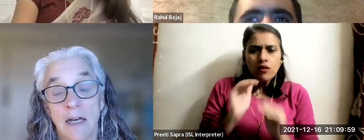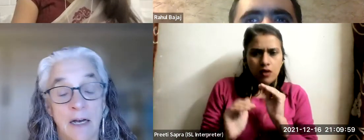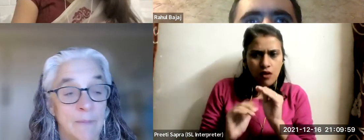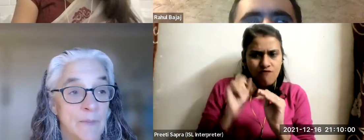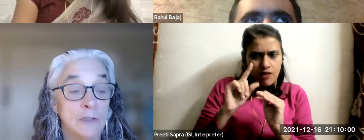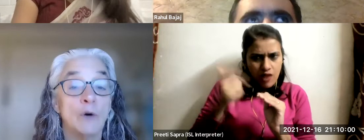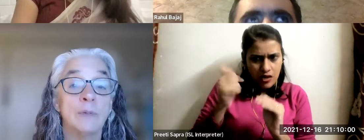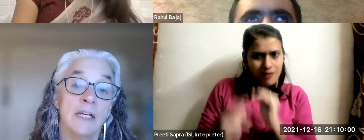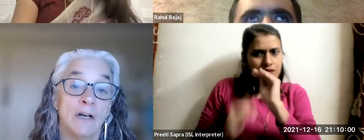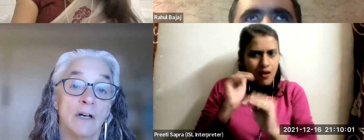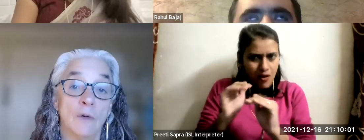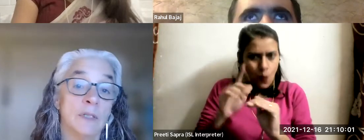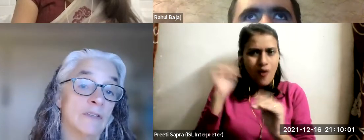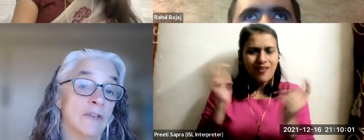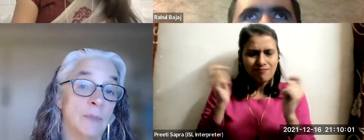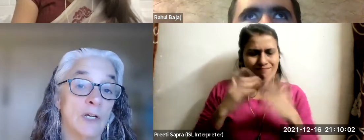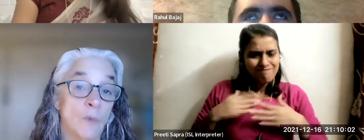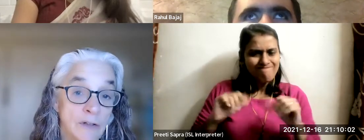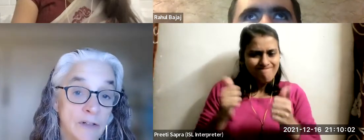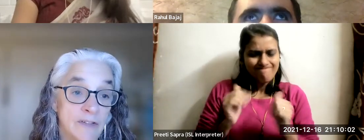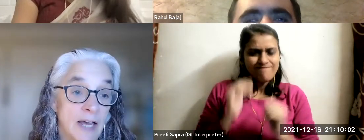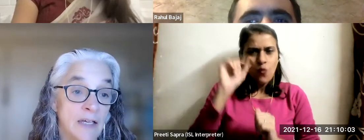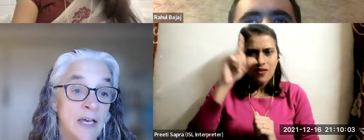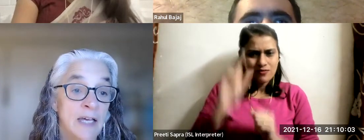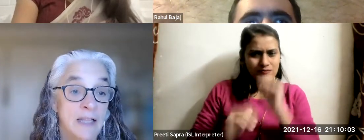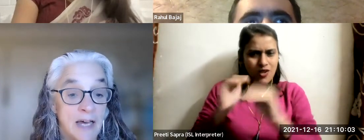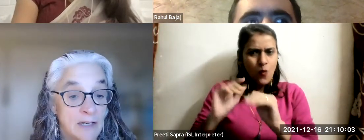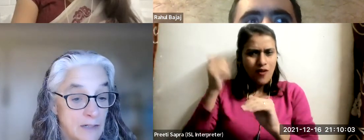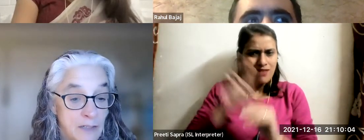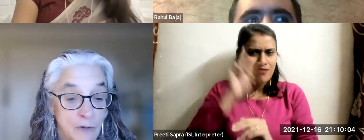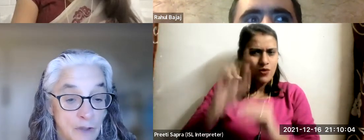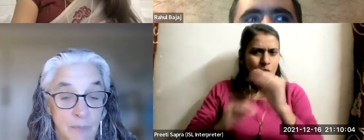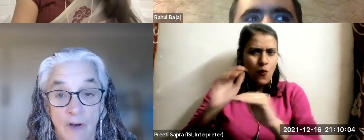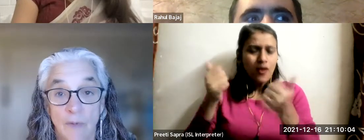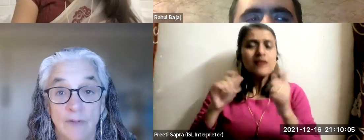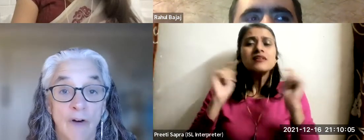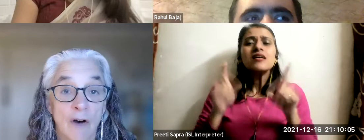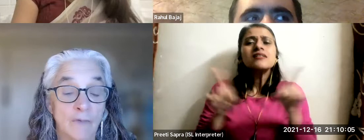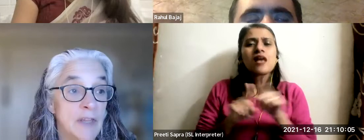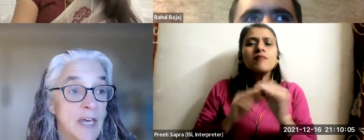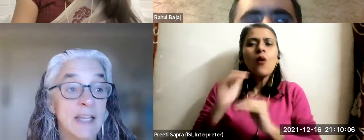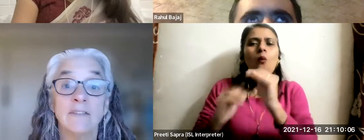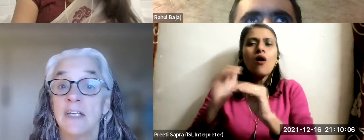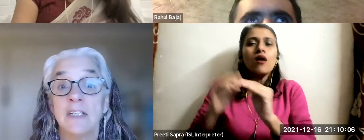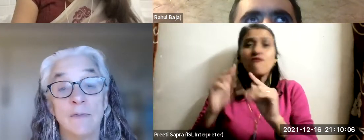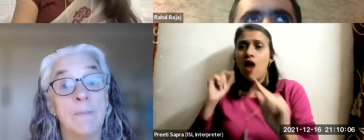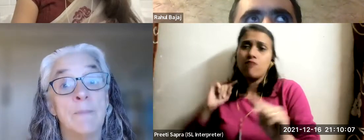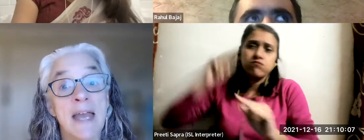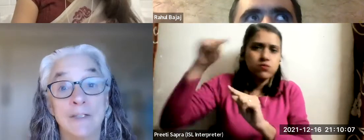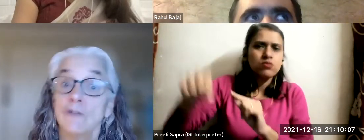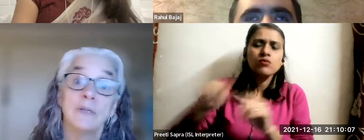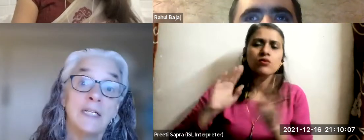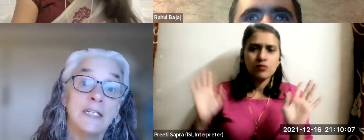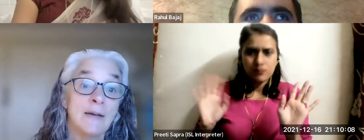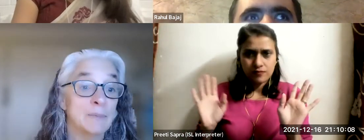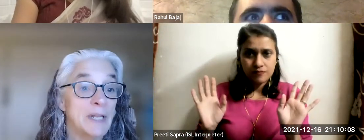day, a global day called Global Accessibility Awareness Day that, Shilpi's always involved with. And it's in May.